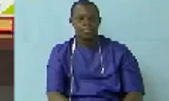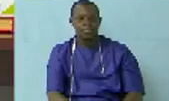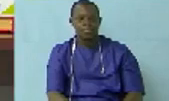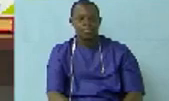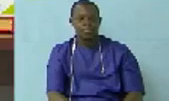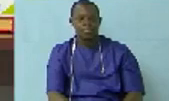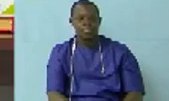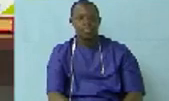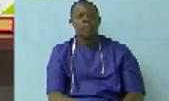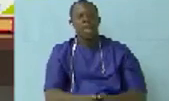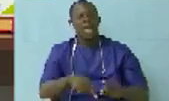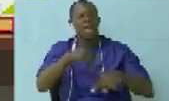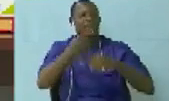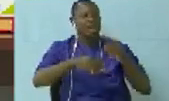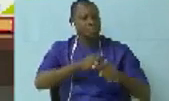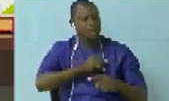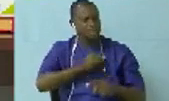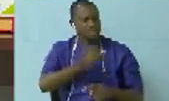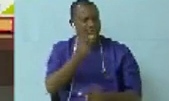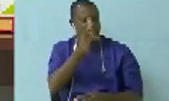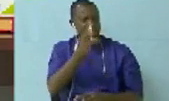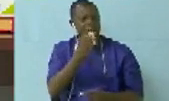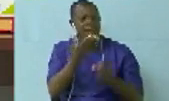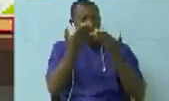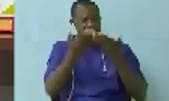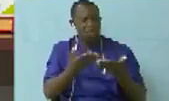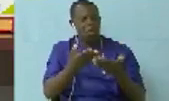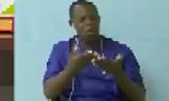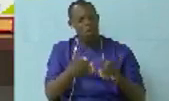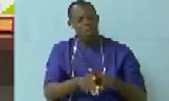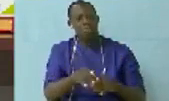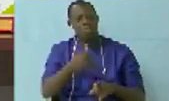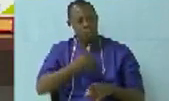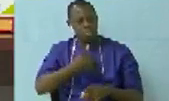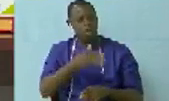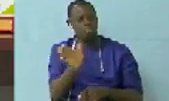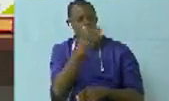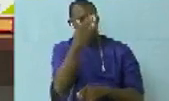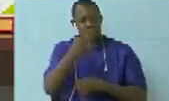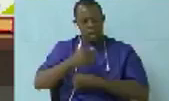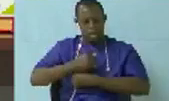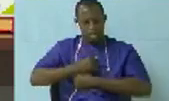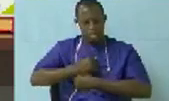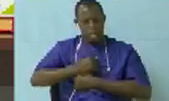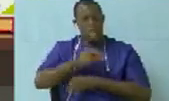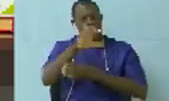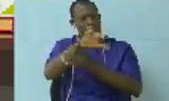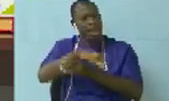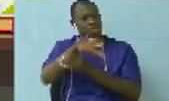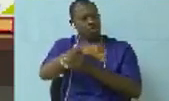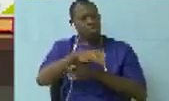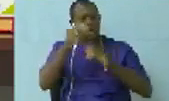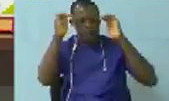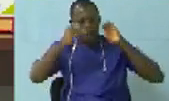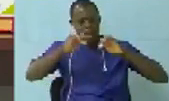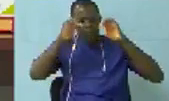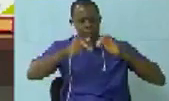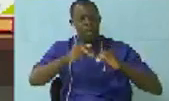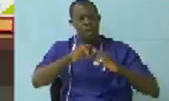Then he said to me, okay, I'm going for a exotic council meeting. But